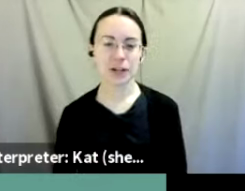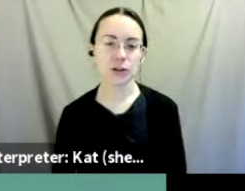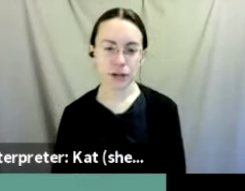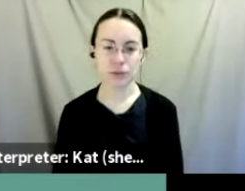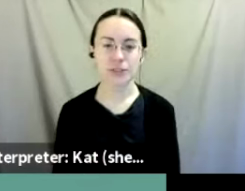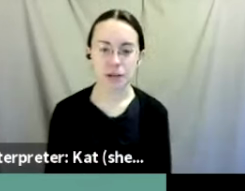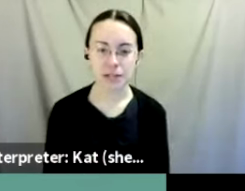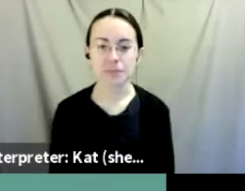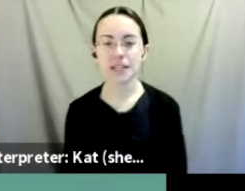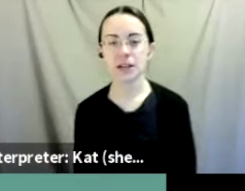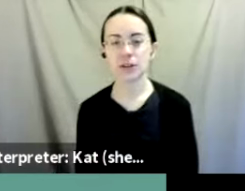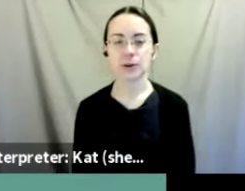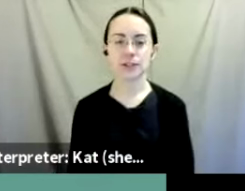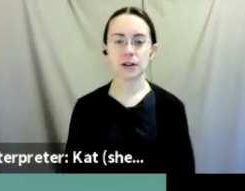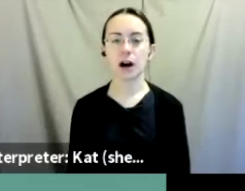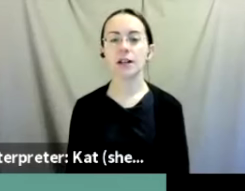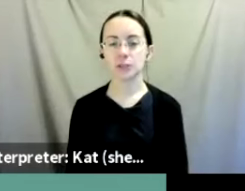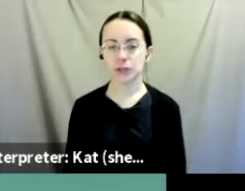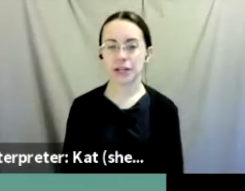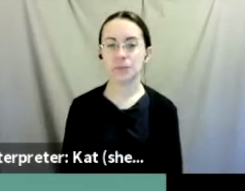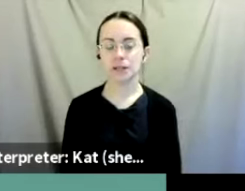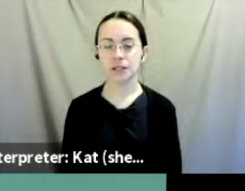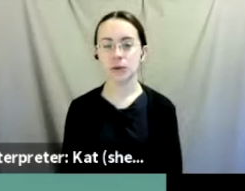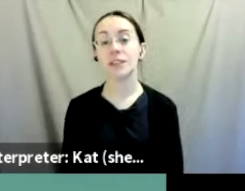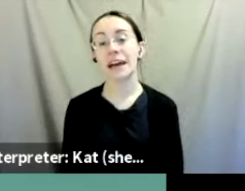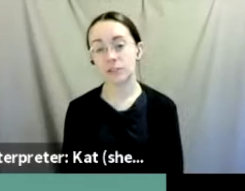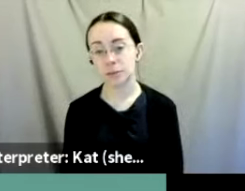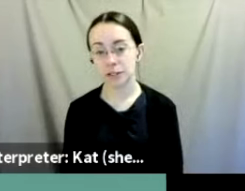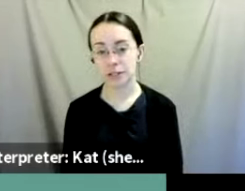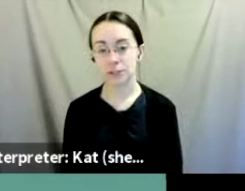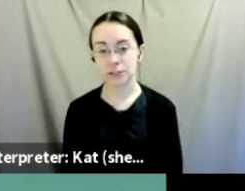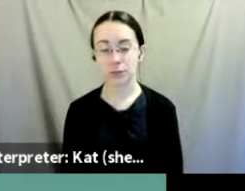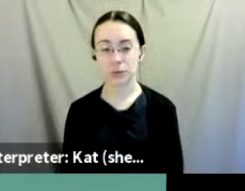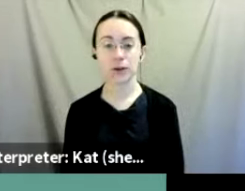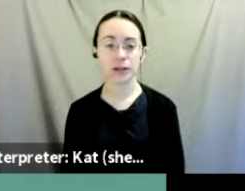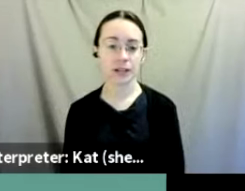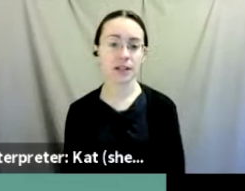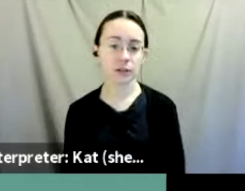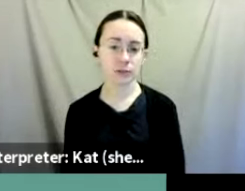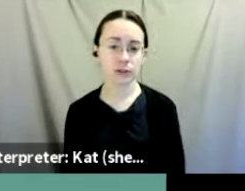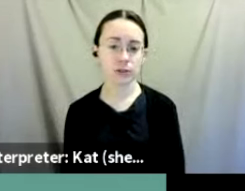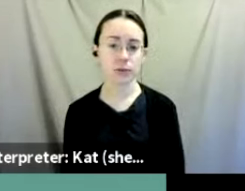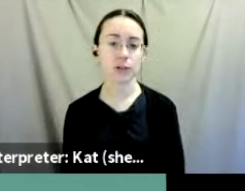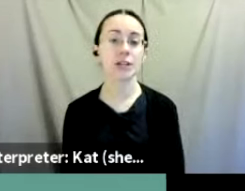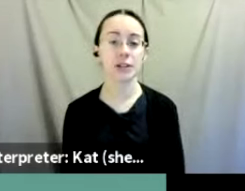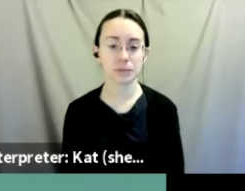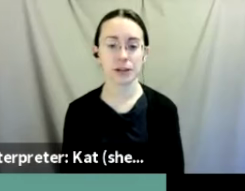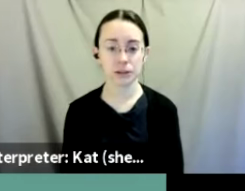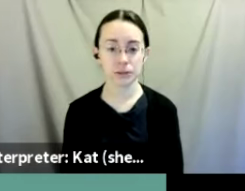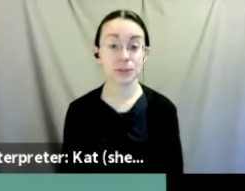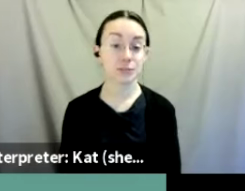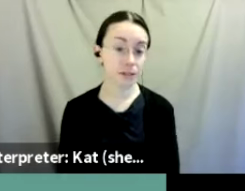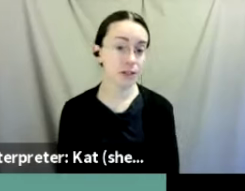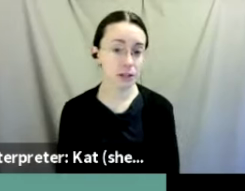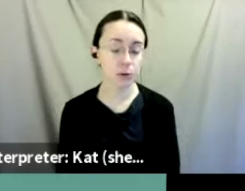The medical model was dominant, meaning a focus on auditory ability or lack of ability for deaf people, and that includes the use of the word hearing